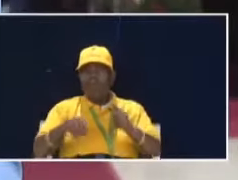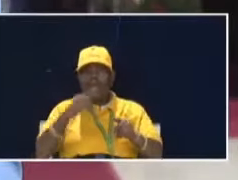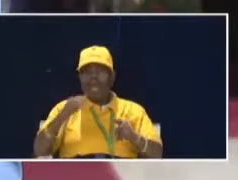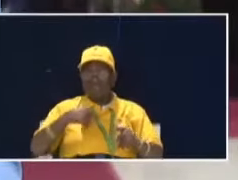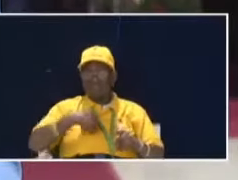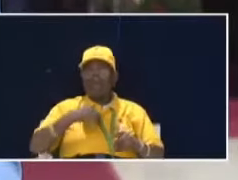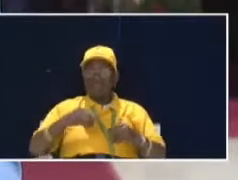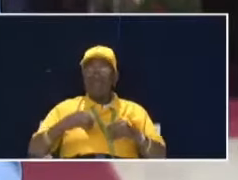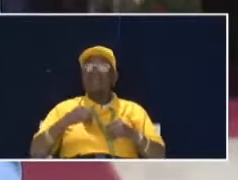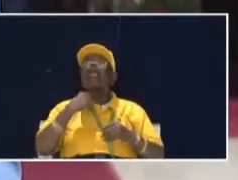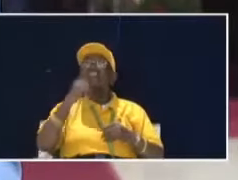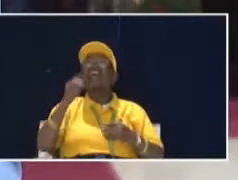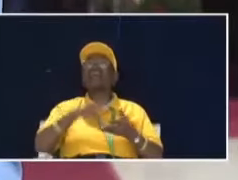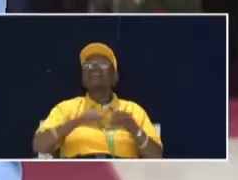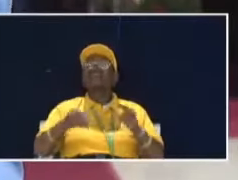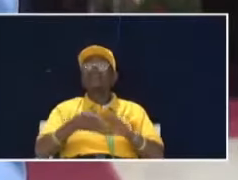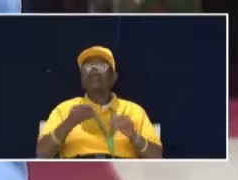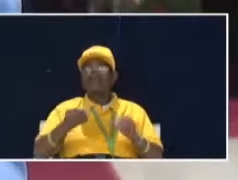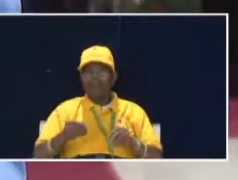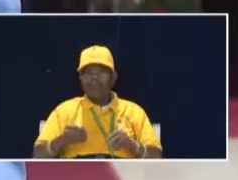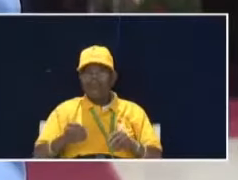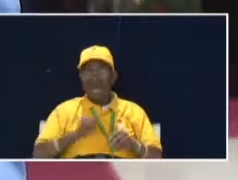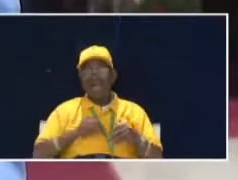I've been around for more than 80 years.